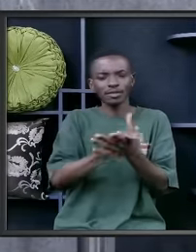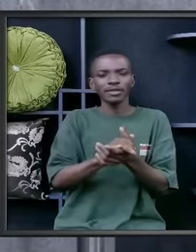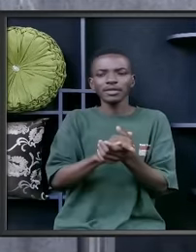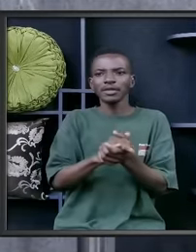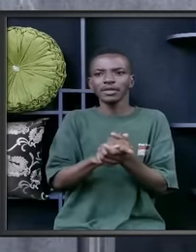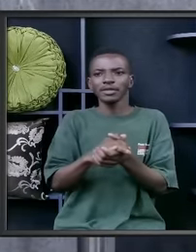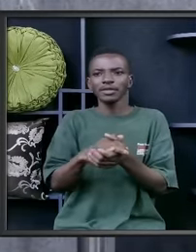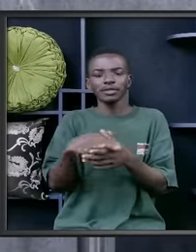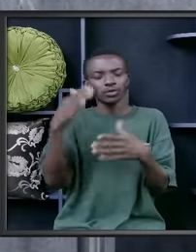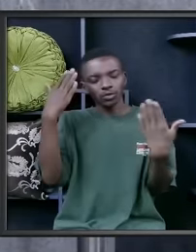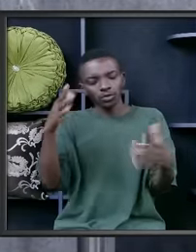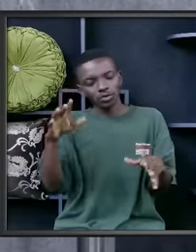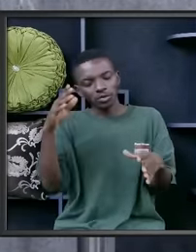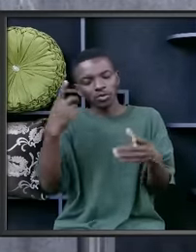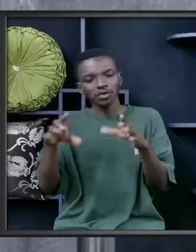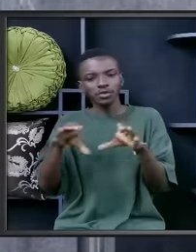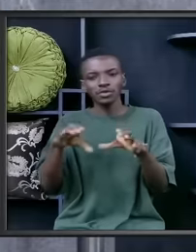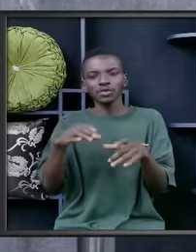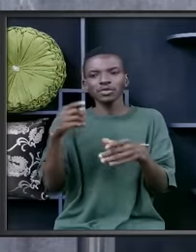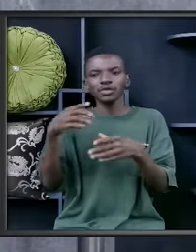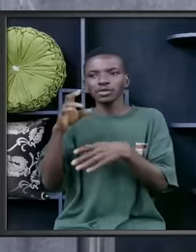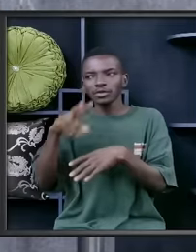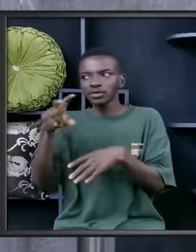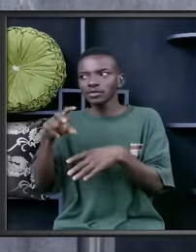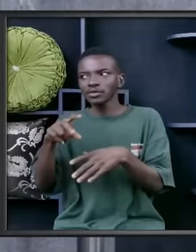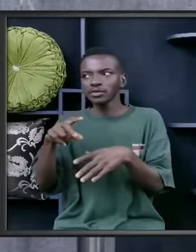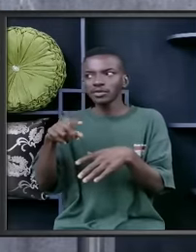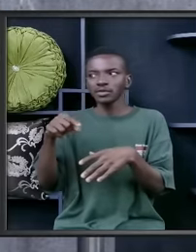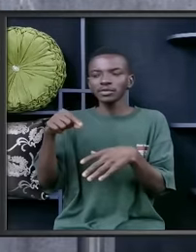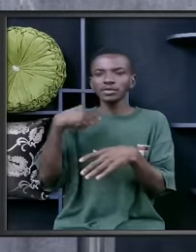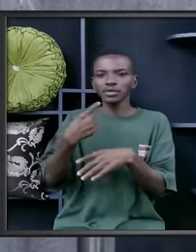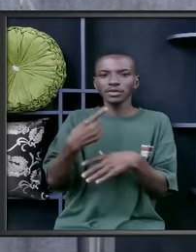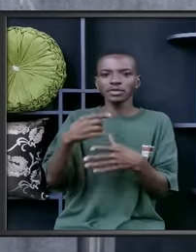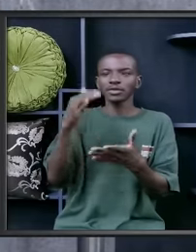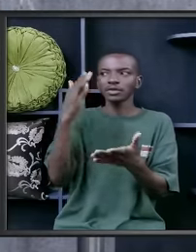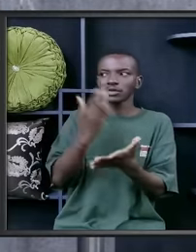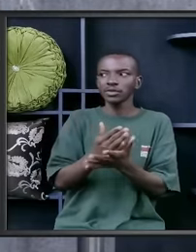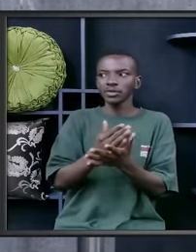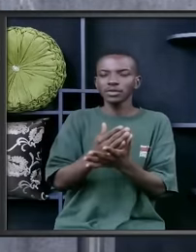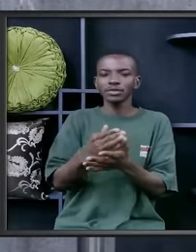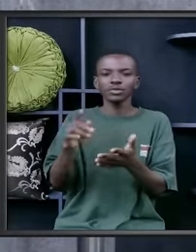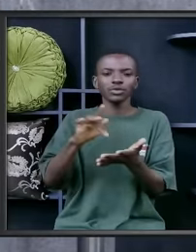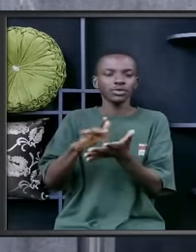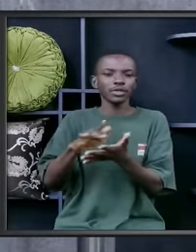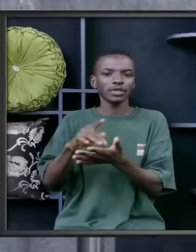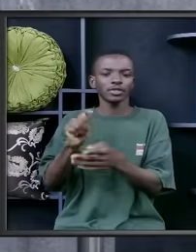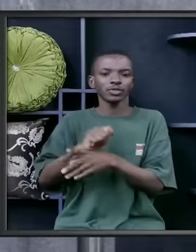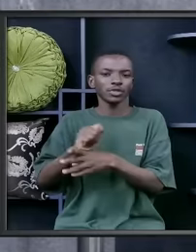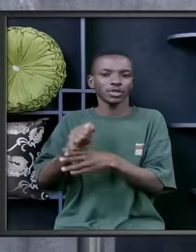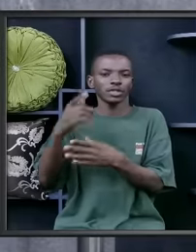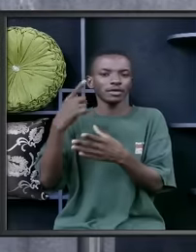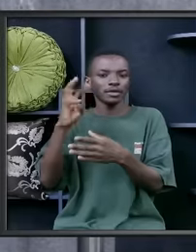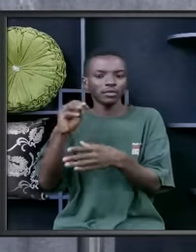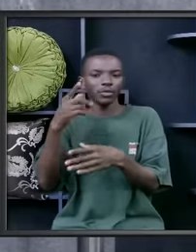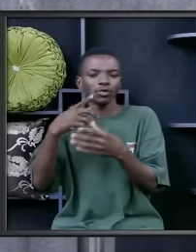You don't know what he go do. Say this man just they look for what he go say in do. So that he go stop training him. Or